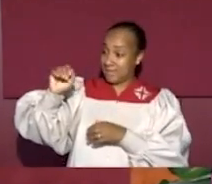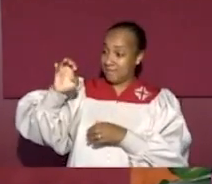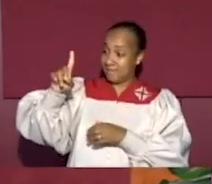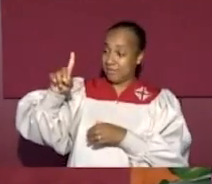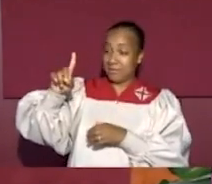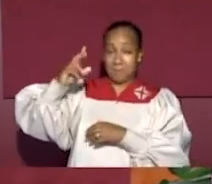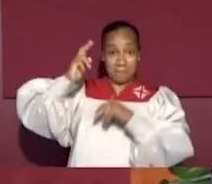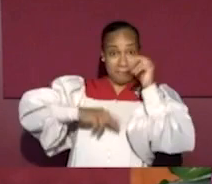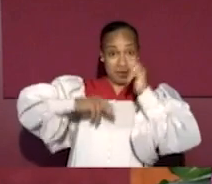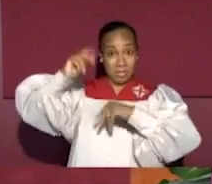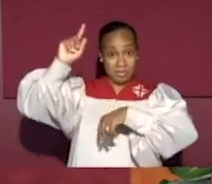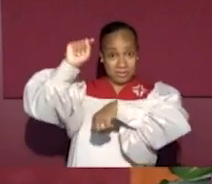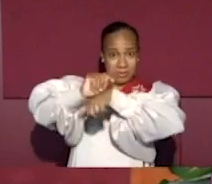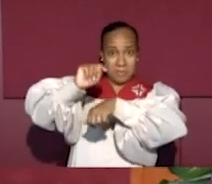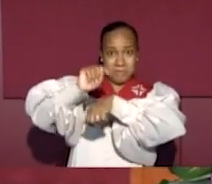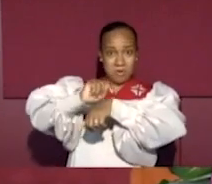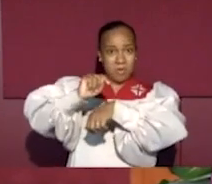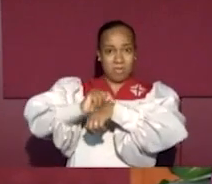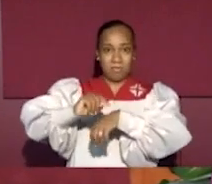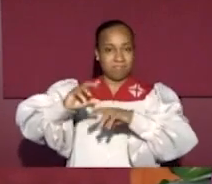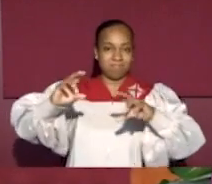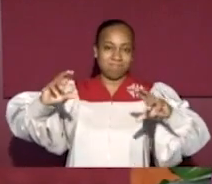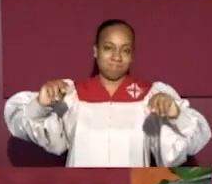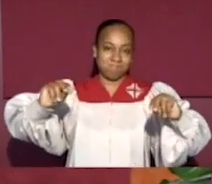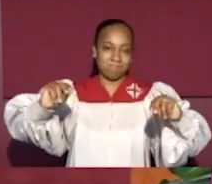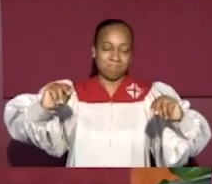said, David, you've done too much now.